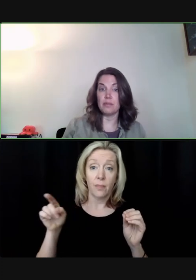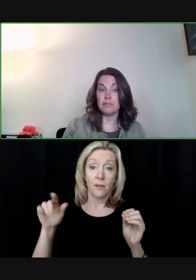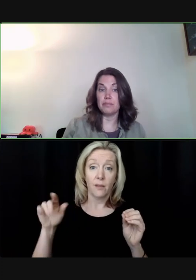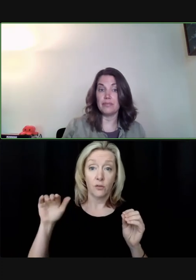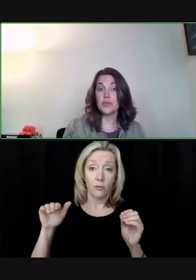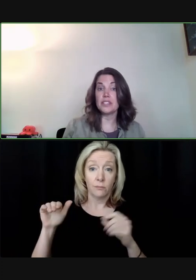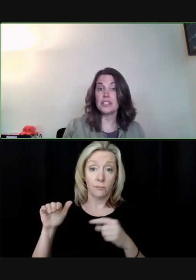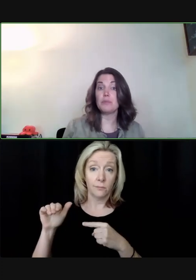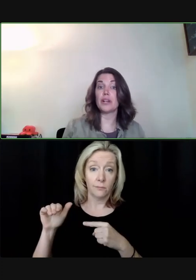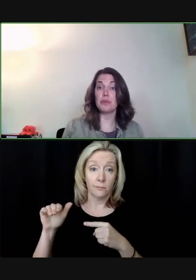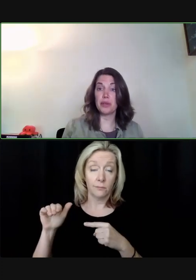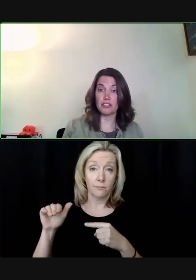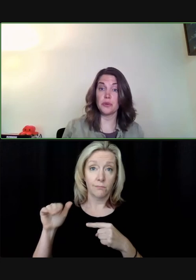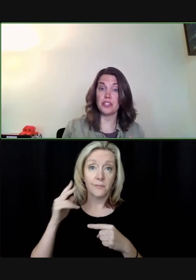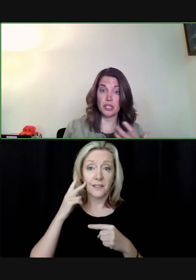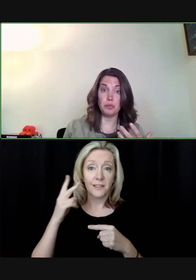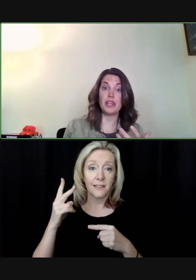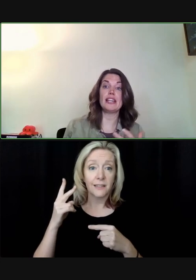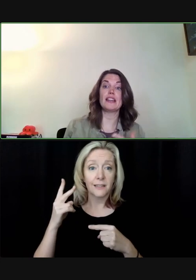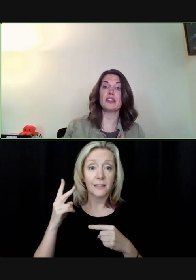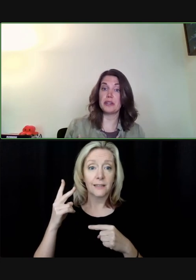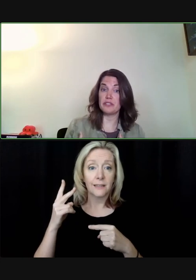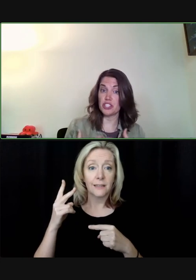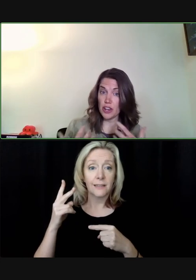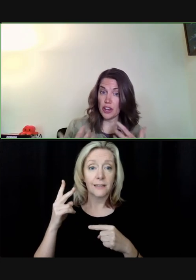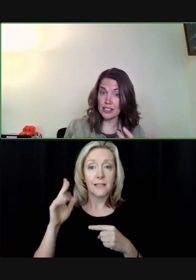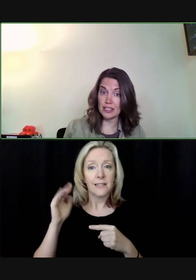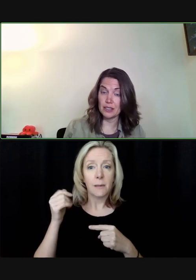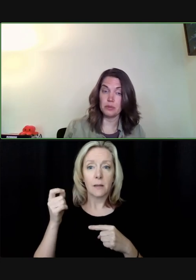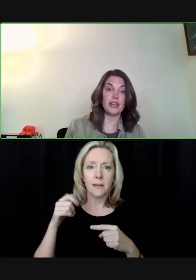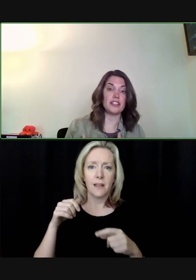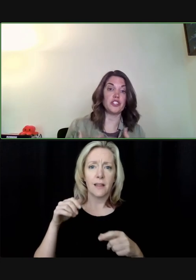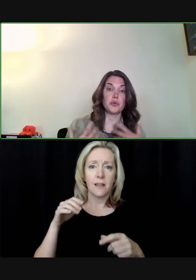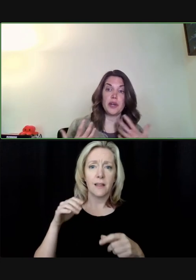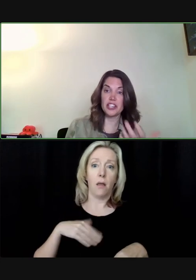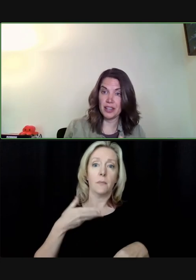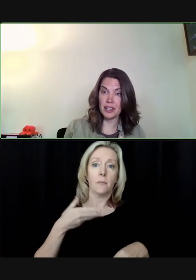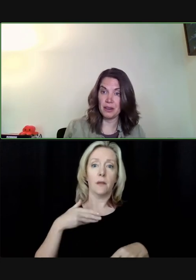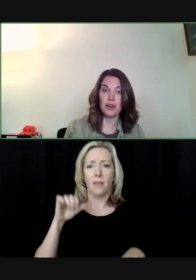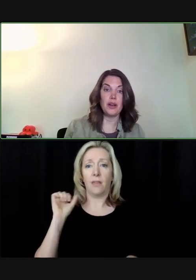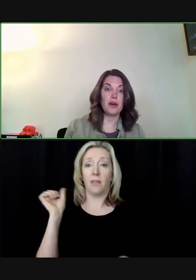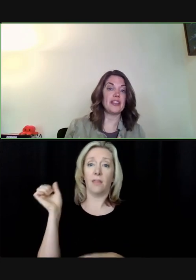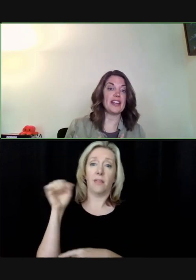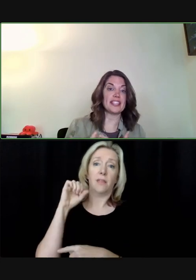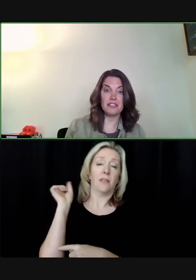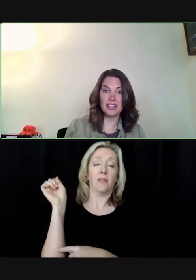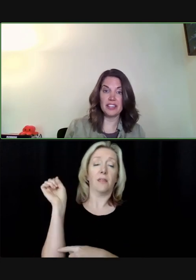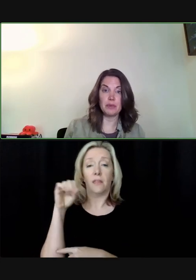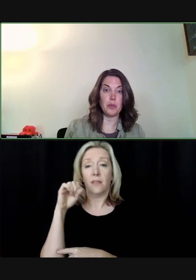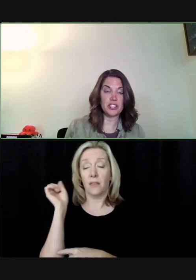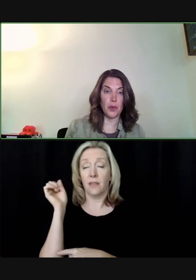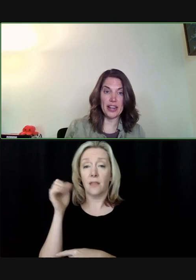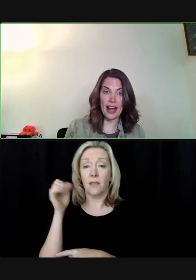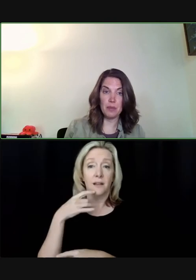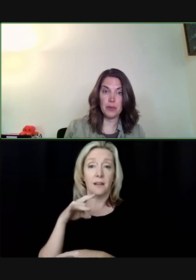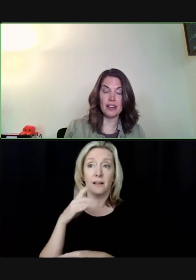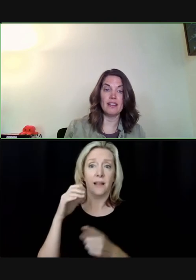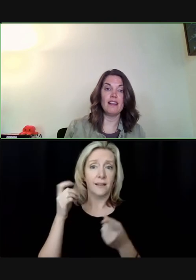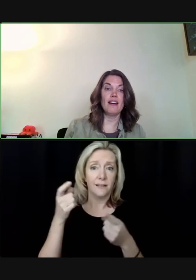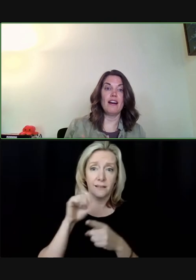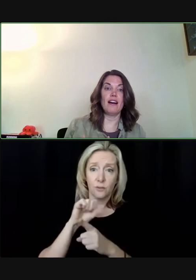child, as you can see, probably appears to initially be in a little bit of distress by the situation, by the activity, about what's